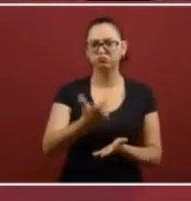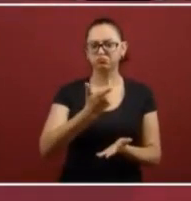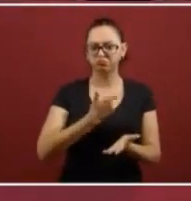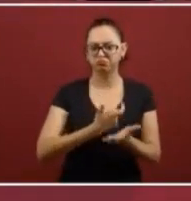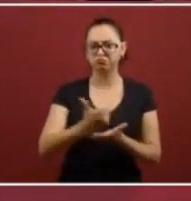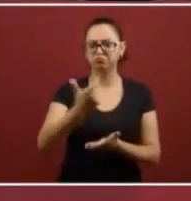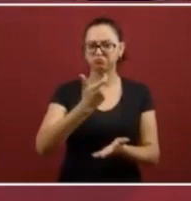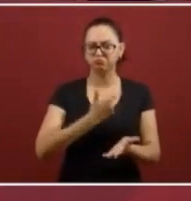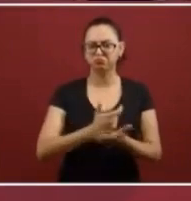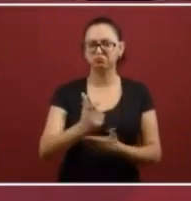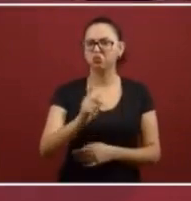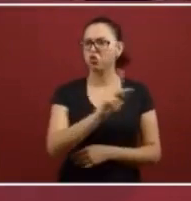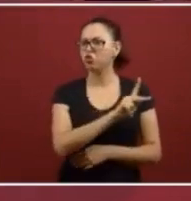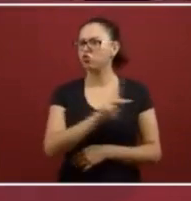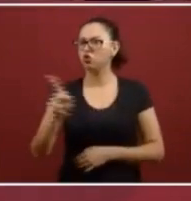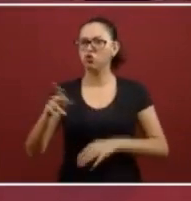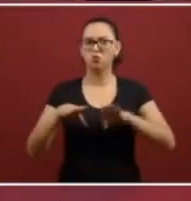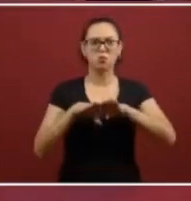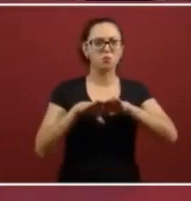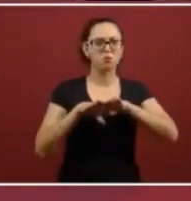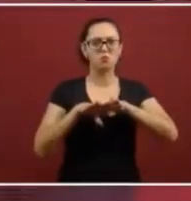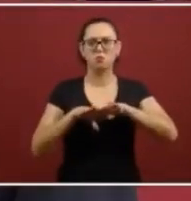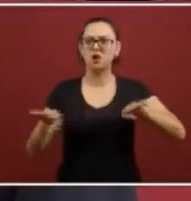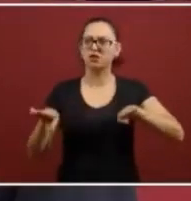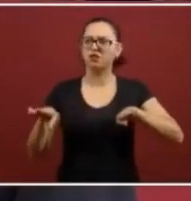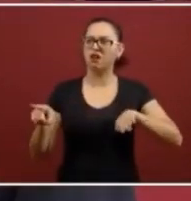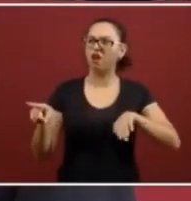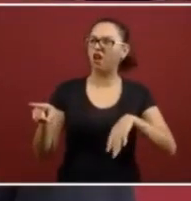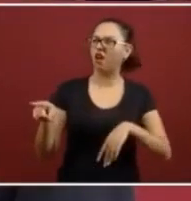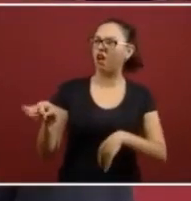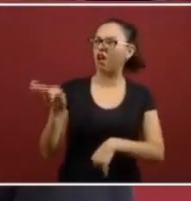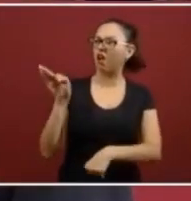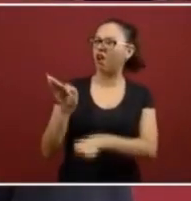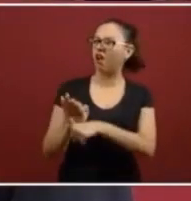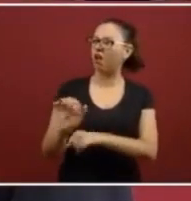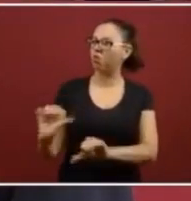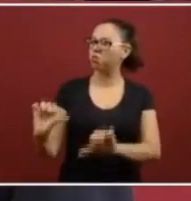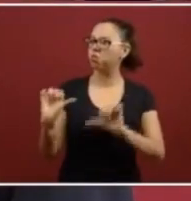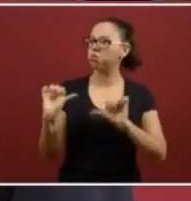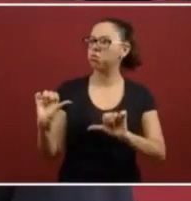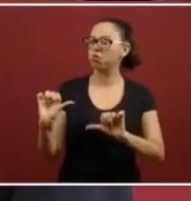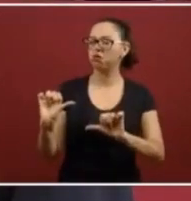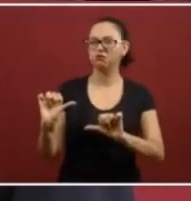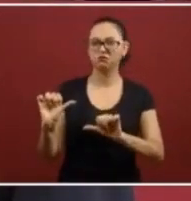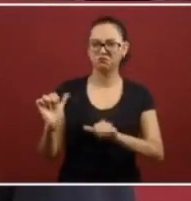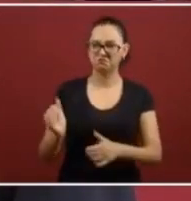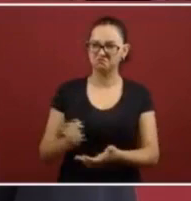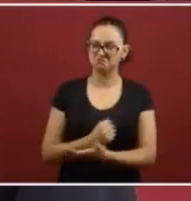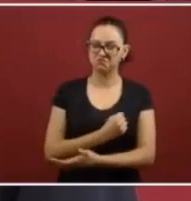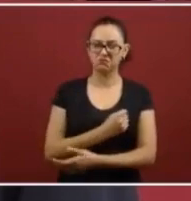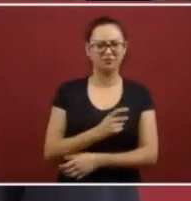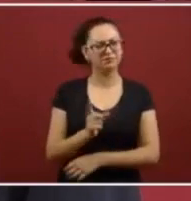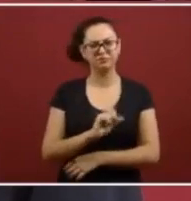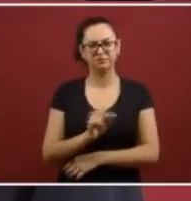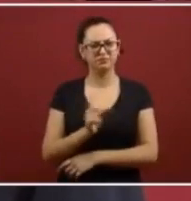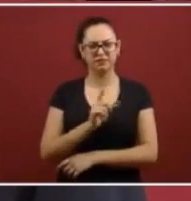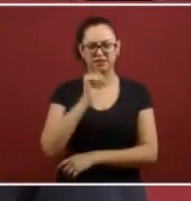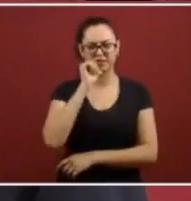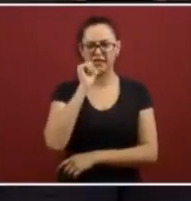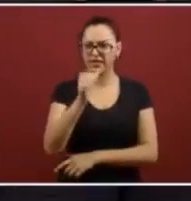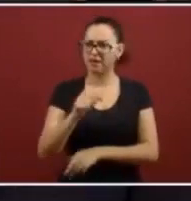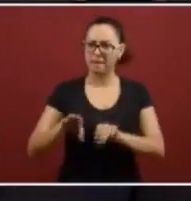that there is no privileges, fiscal privileges for anybody.